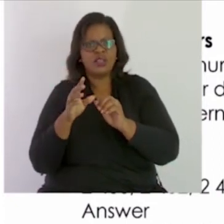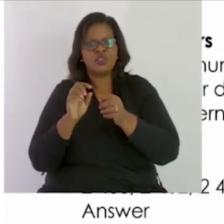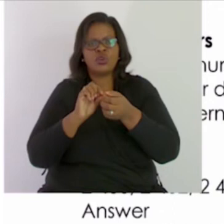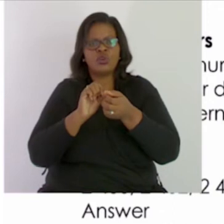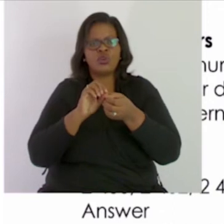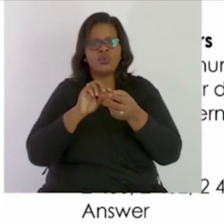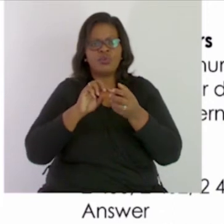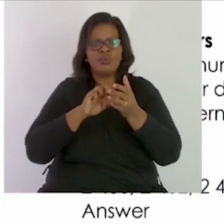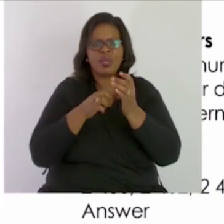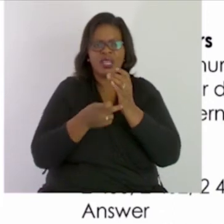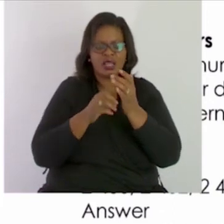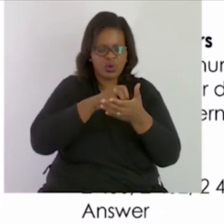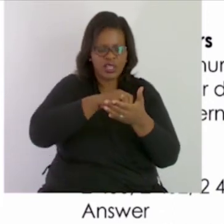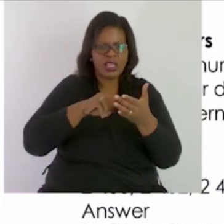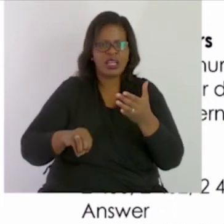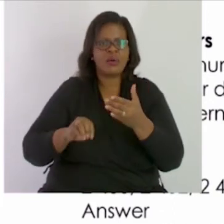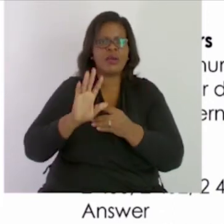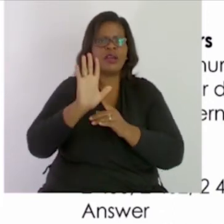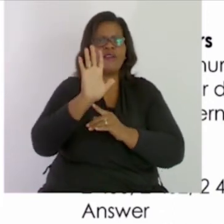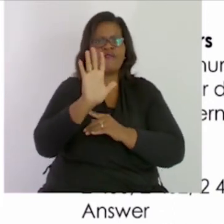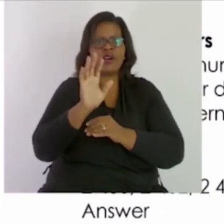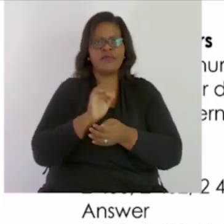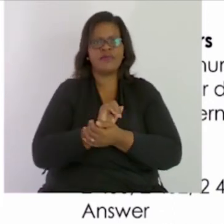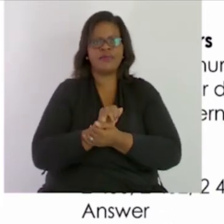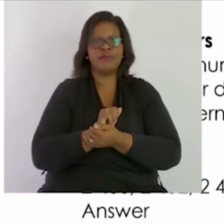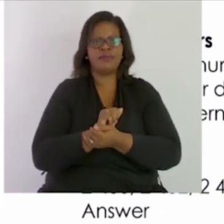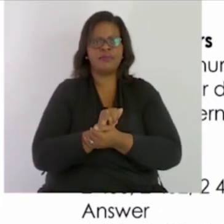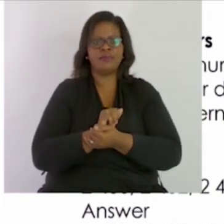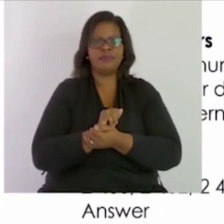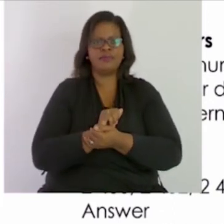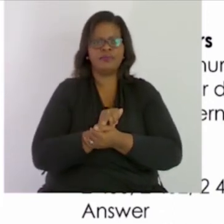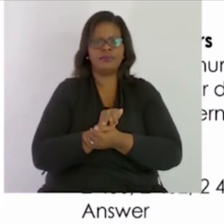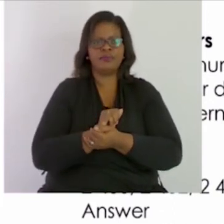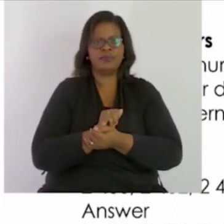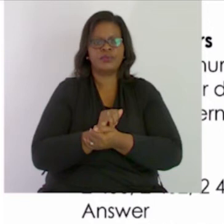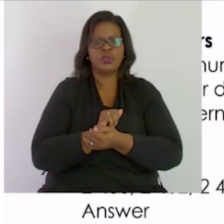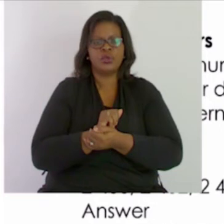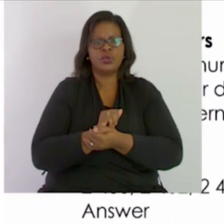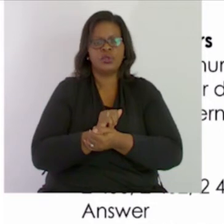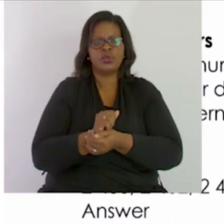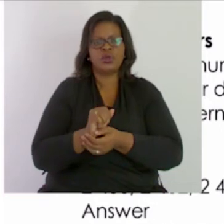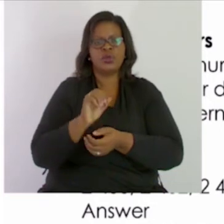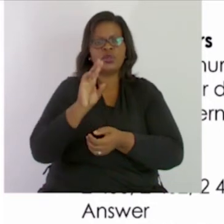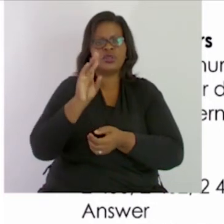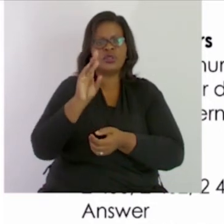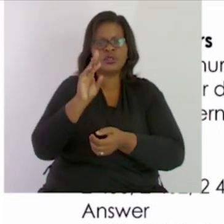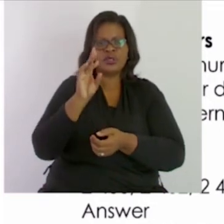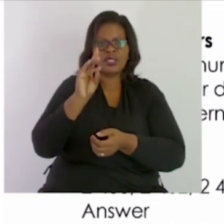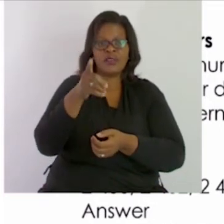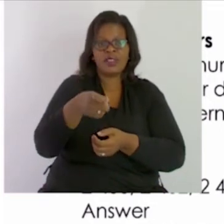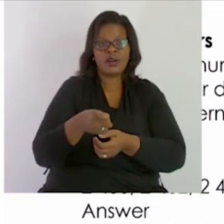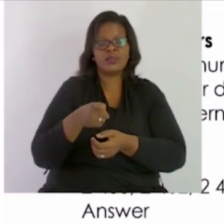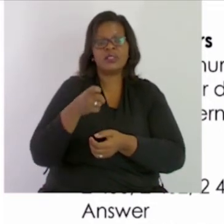subtract 5 for us to get the next term. So if we say 7,510 minus